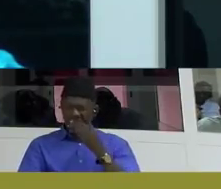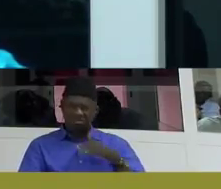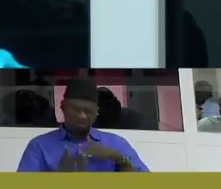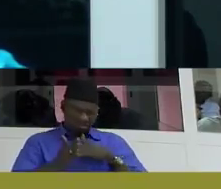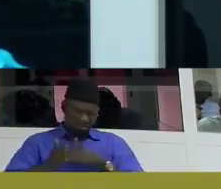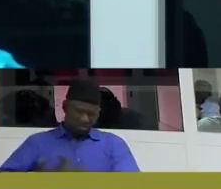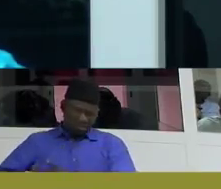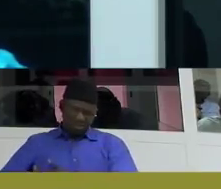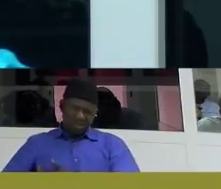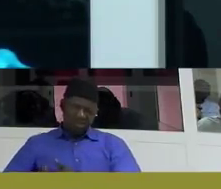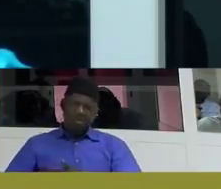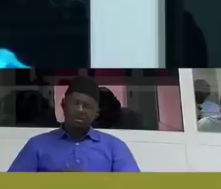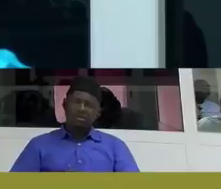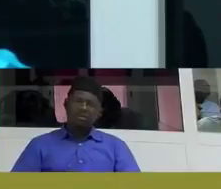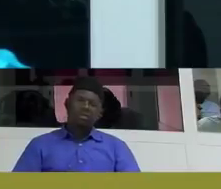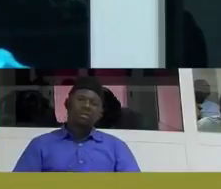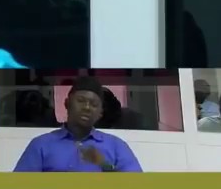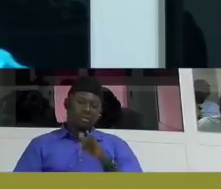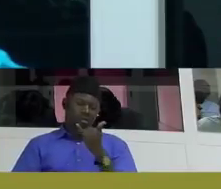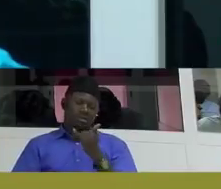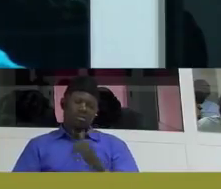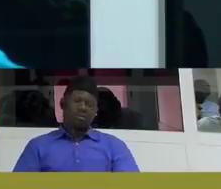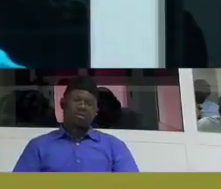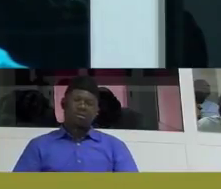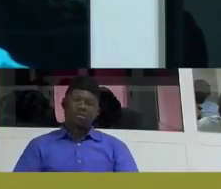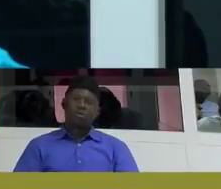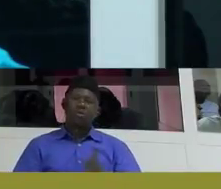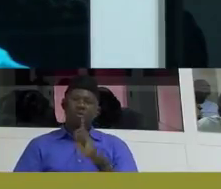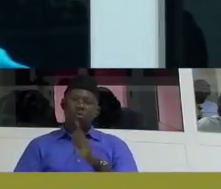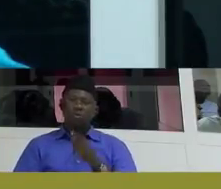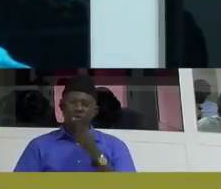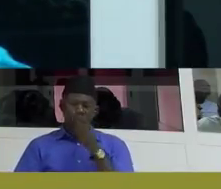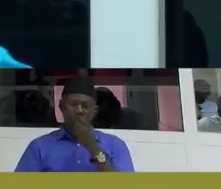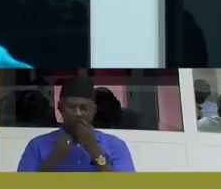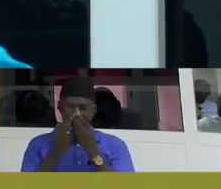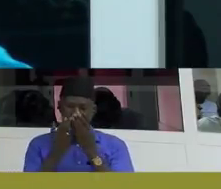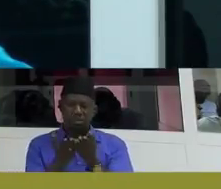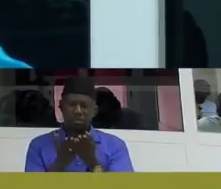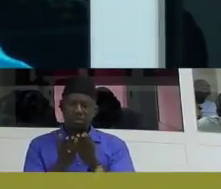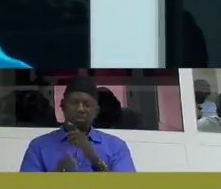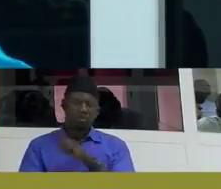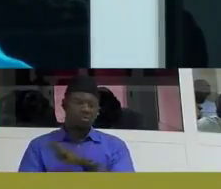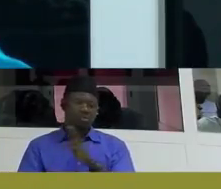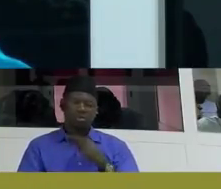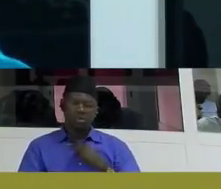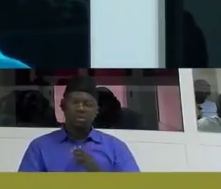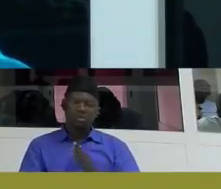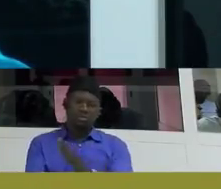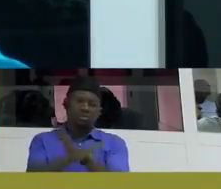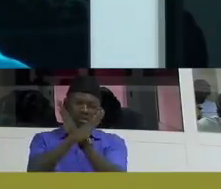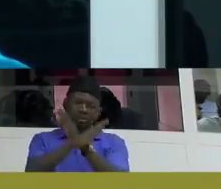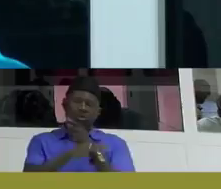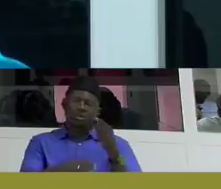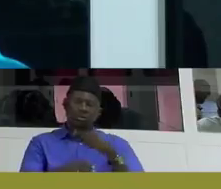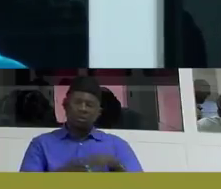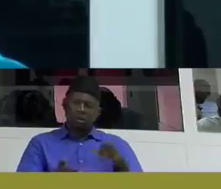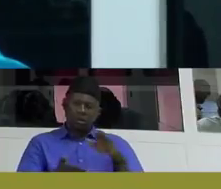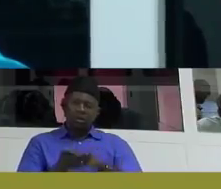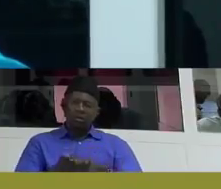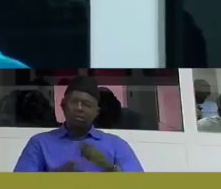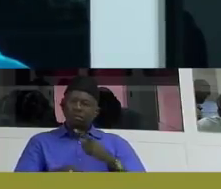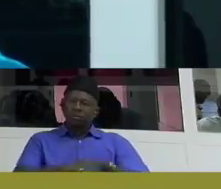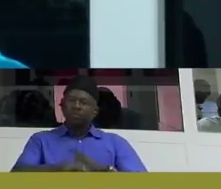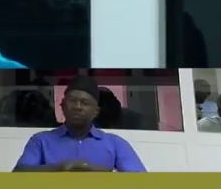What you are saying, essentially, it's not that the ban should not be imposed during